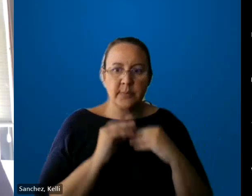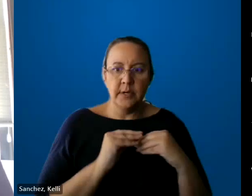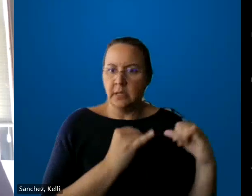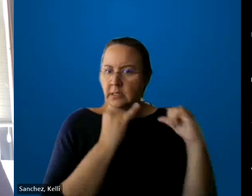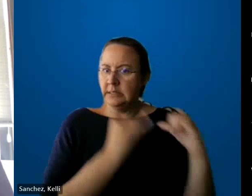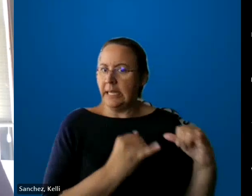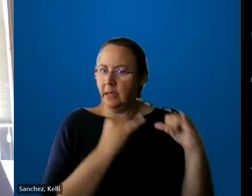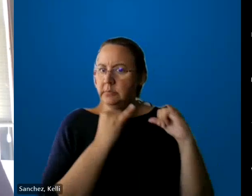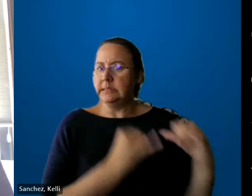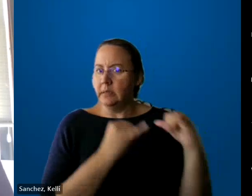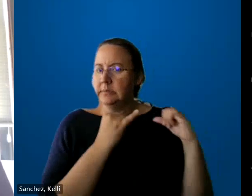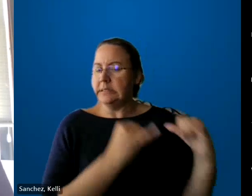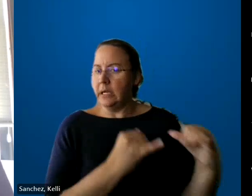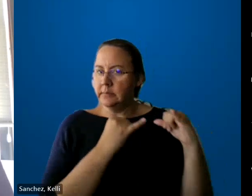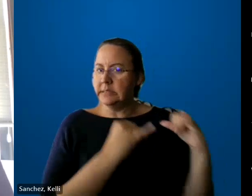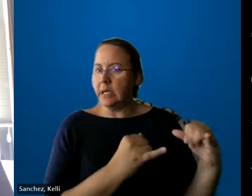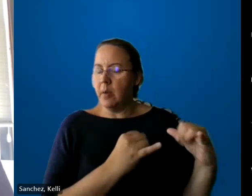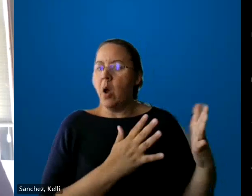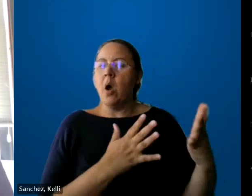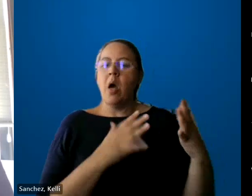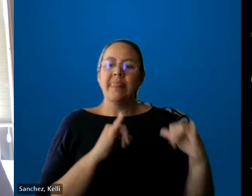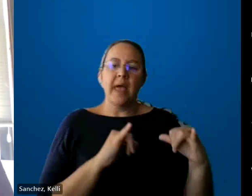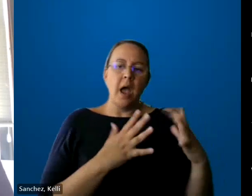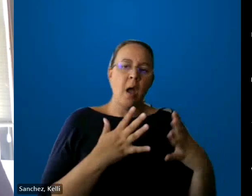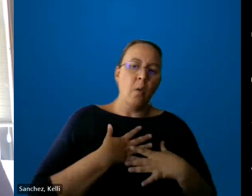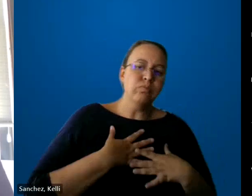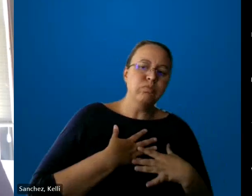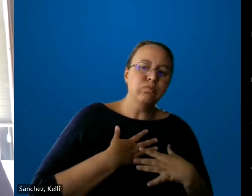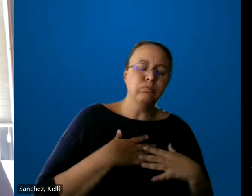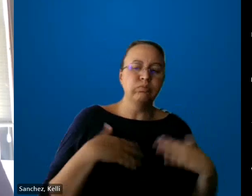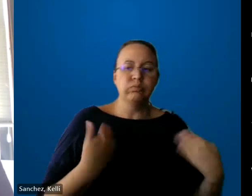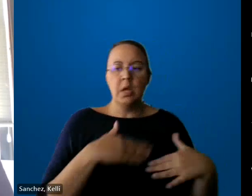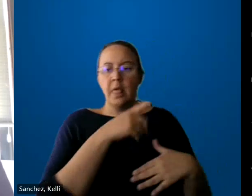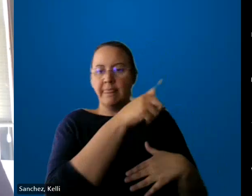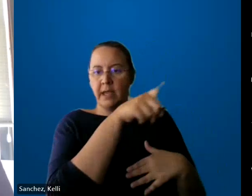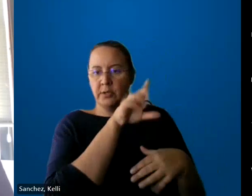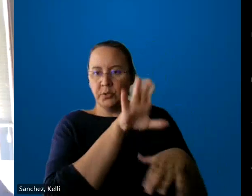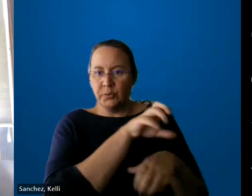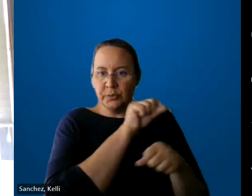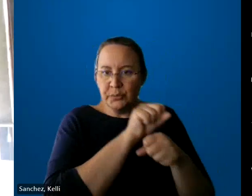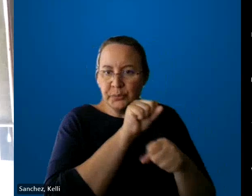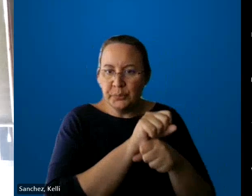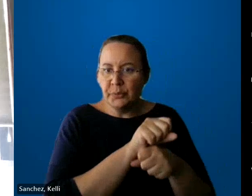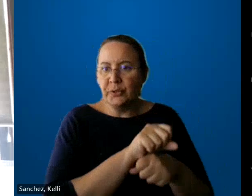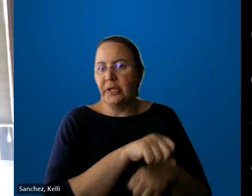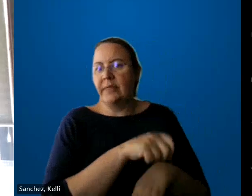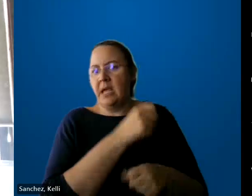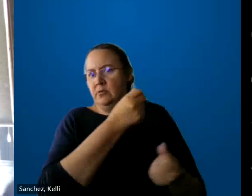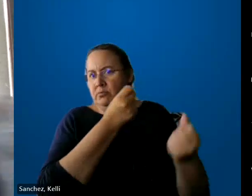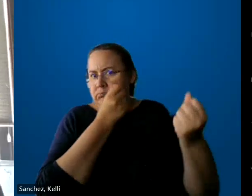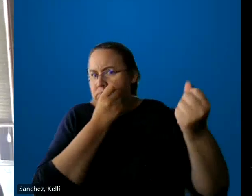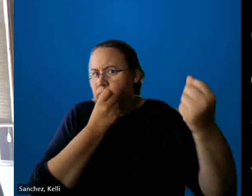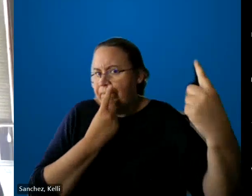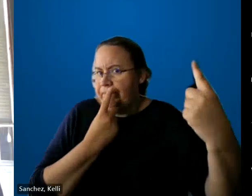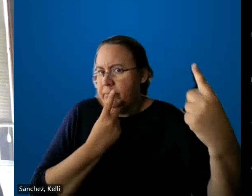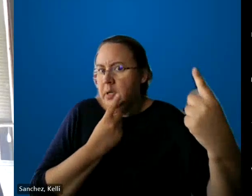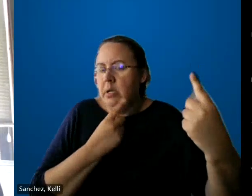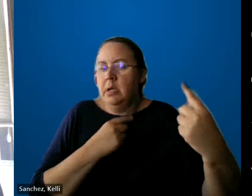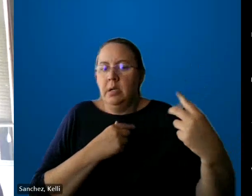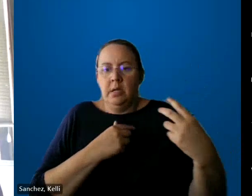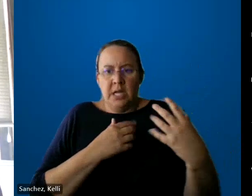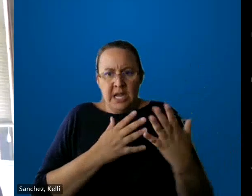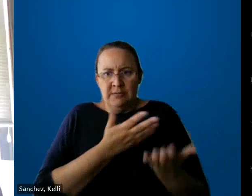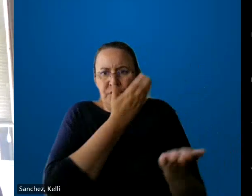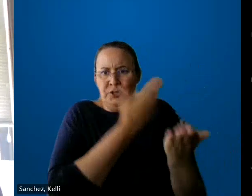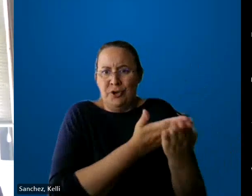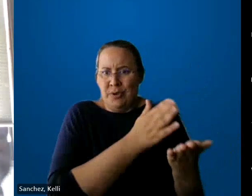other side, living and doing the work and just, showing that you can recover.